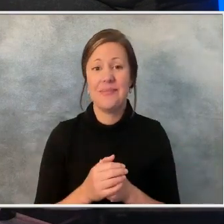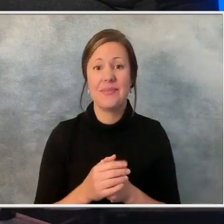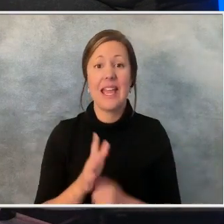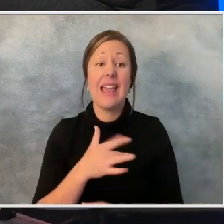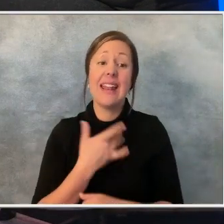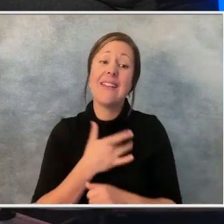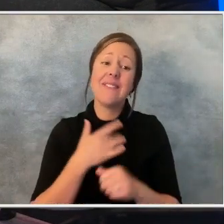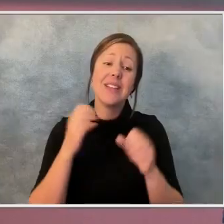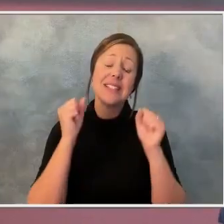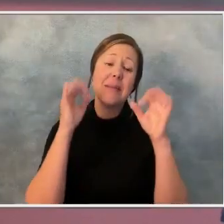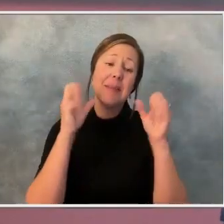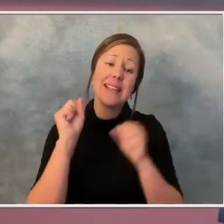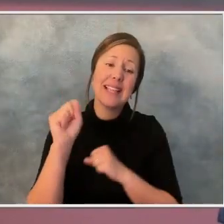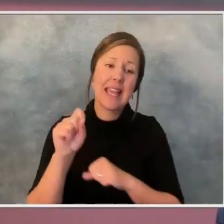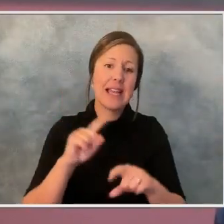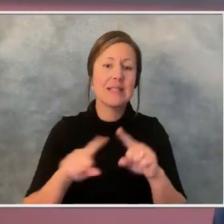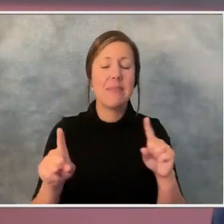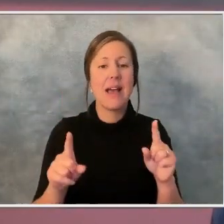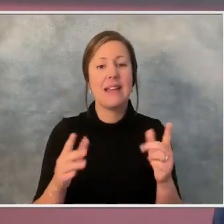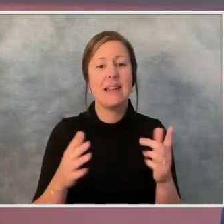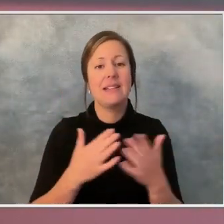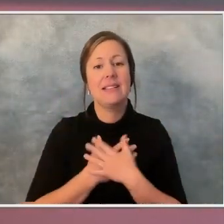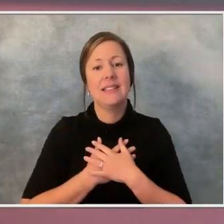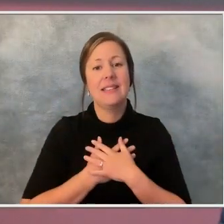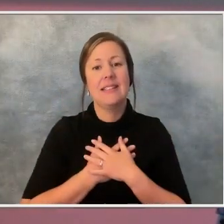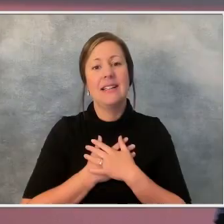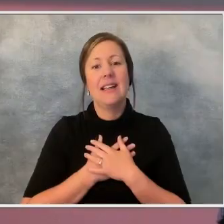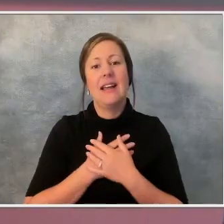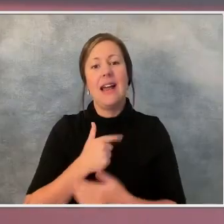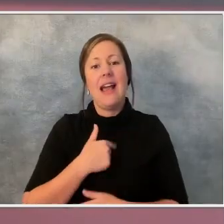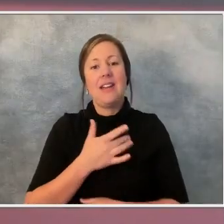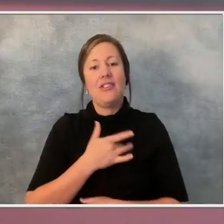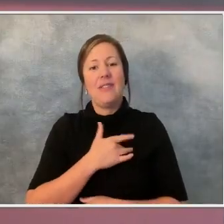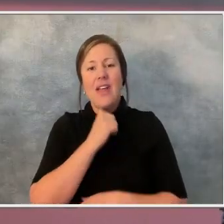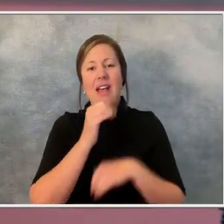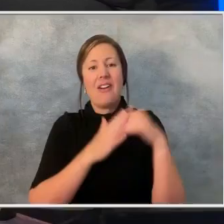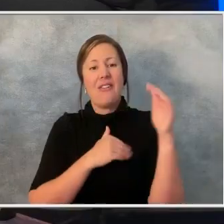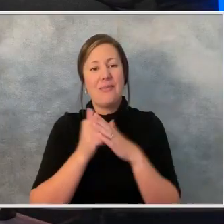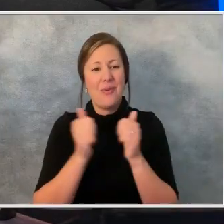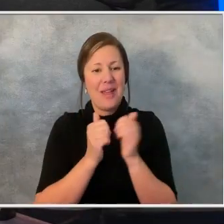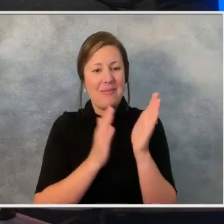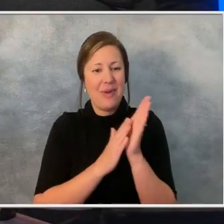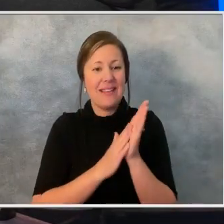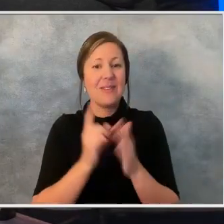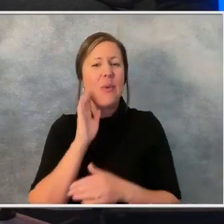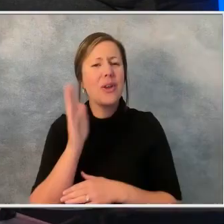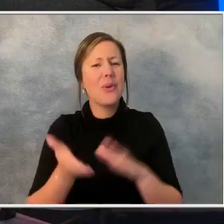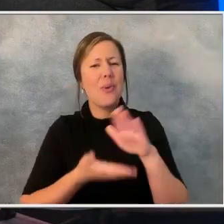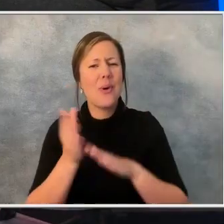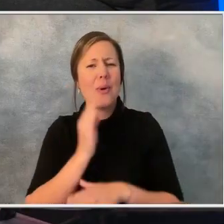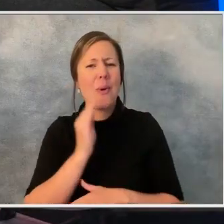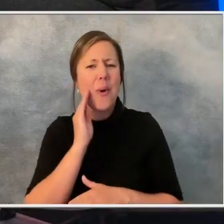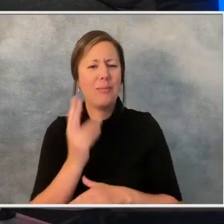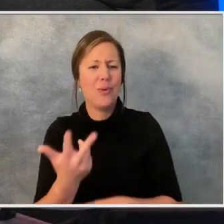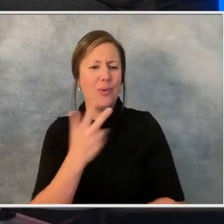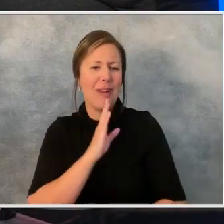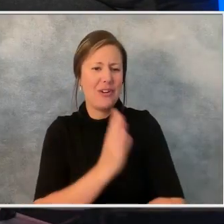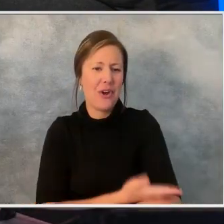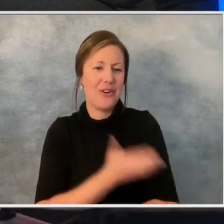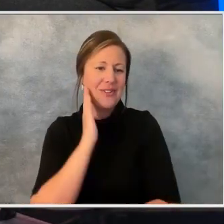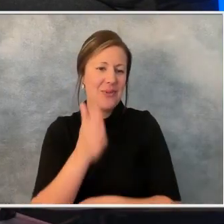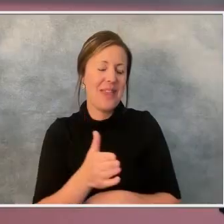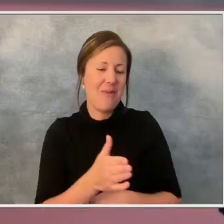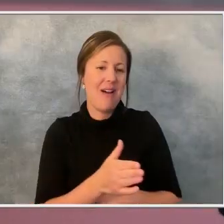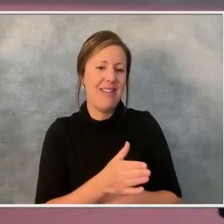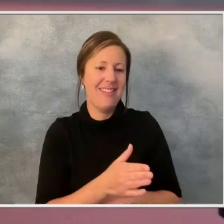just feel uncomfortable getting praised. But well, you're going to go home to 3 daughters who will knock you down. they'll knock a few that out of things, me. so. Yeah. No, but I